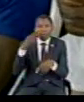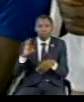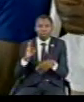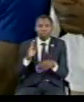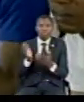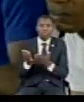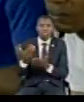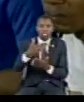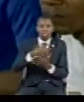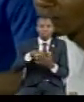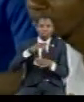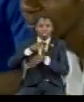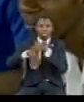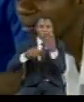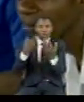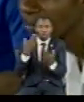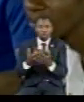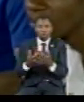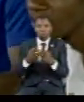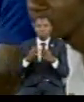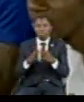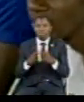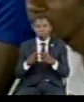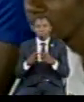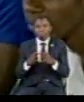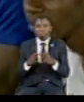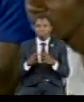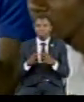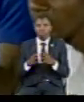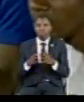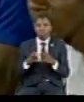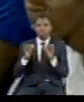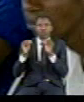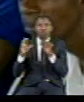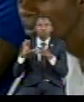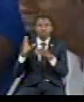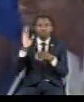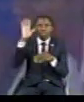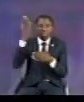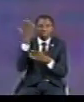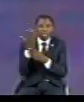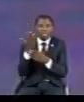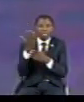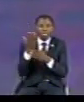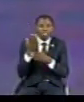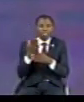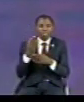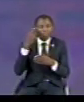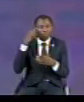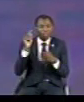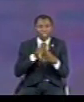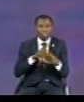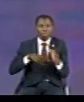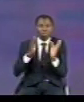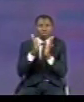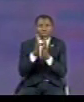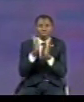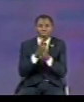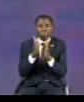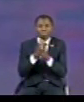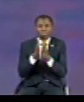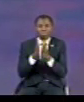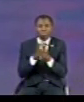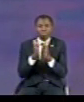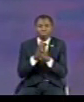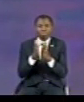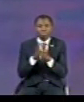of Russia. Bring you more testimonies later. Put your hands together for the Lord Jesus Christ. God